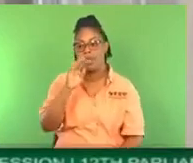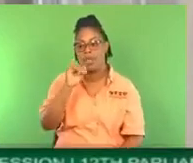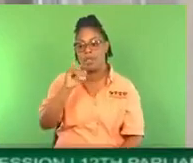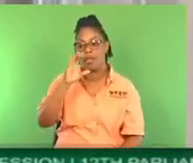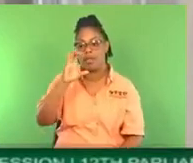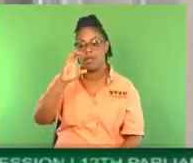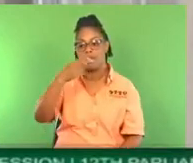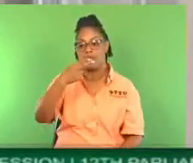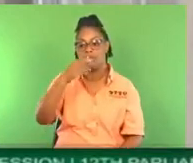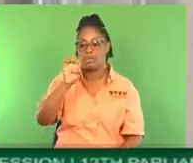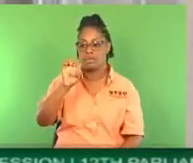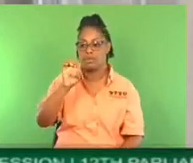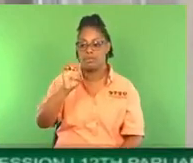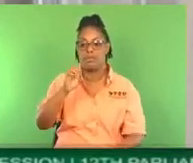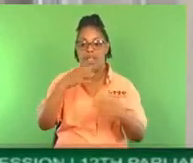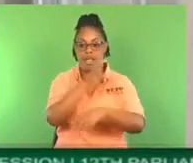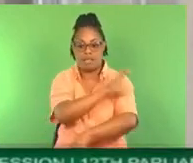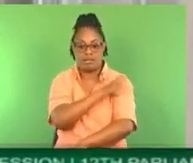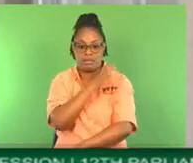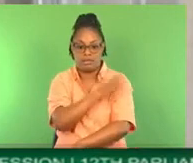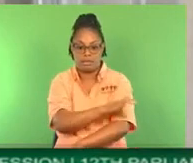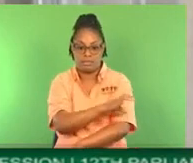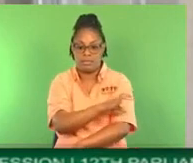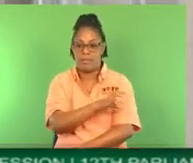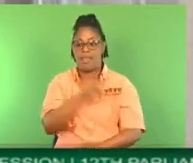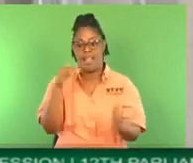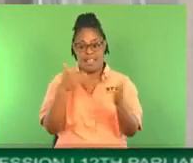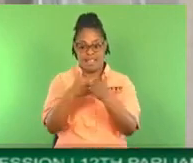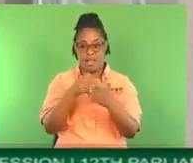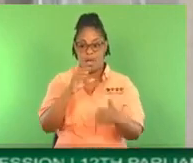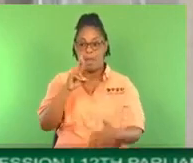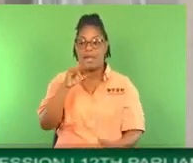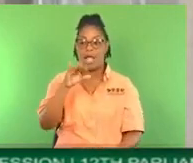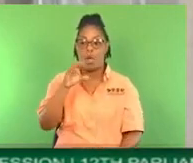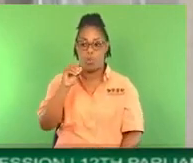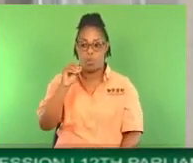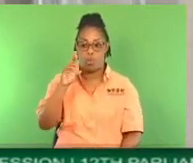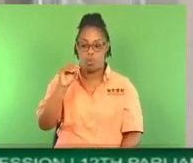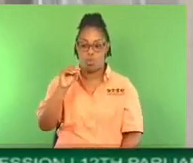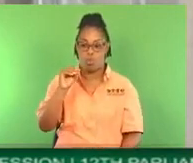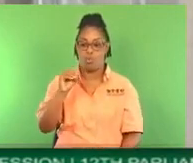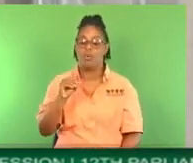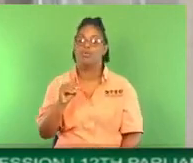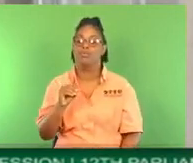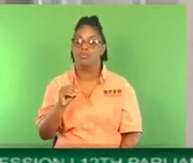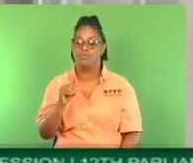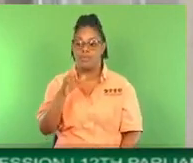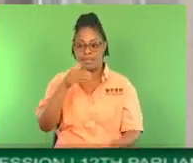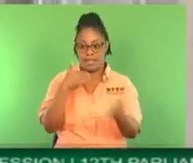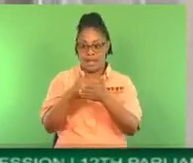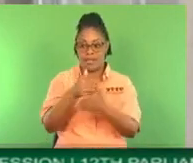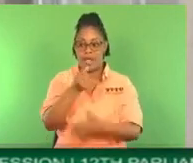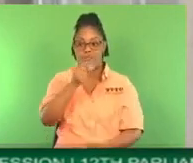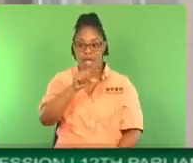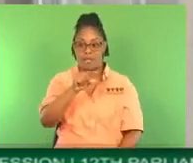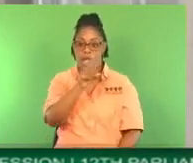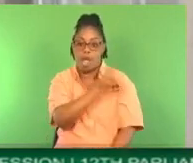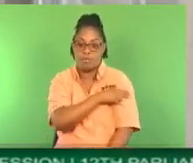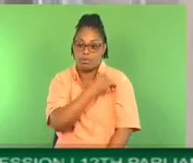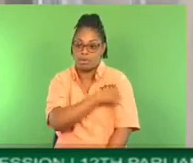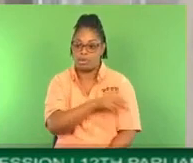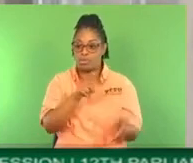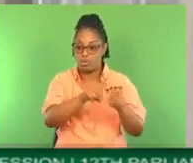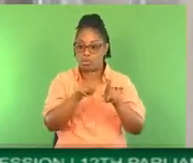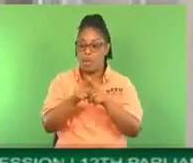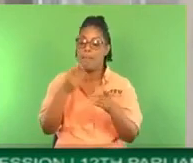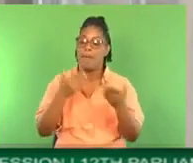which is 25 minutes from Rio Claro Health Center and 40 minutes to Sangre Grande Hospital, if they can have extended